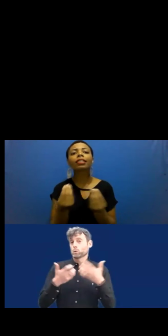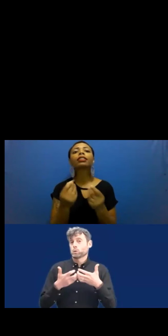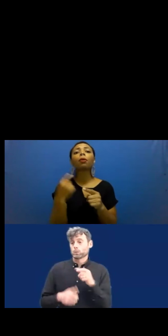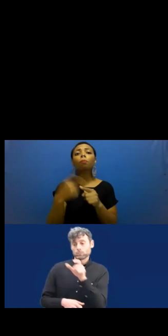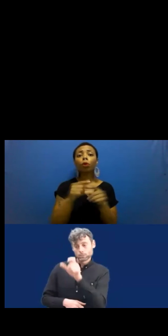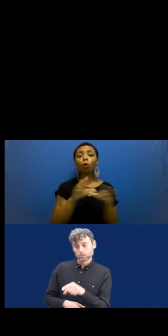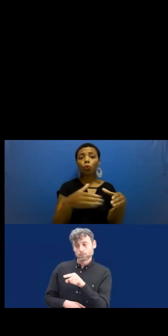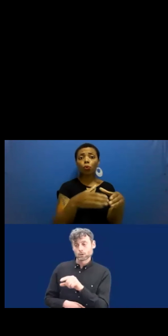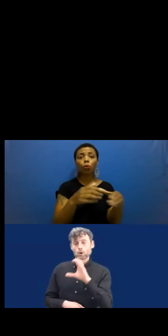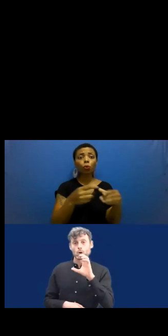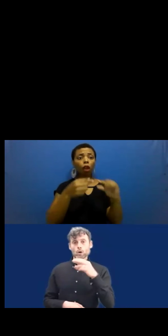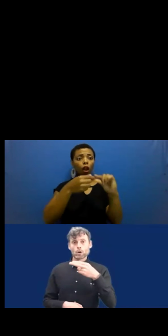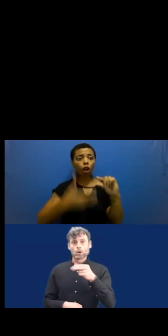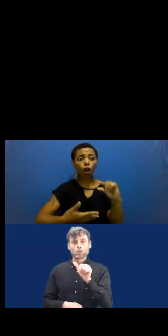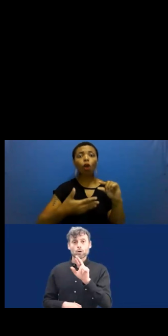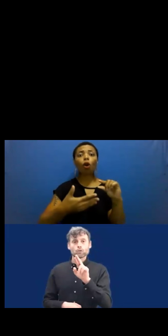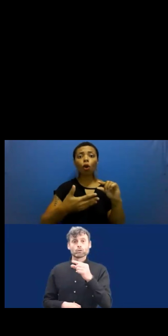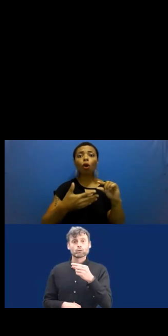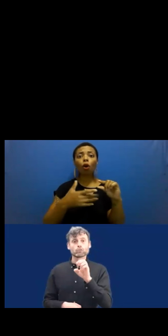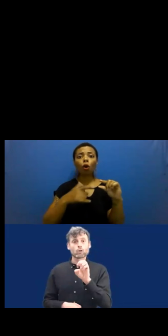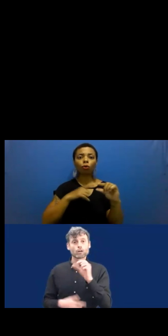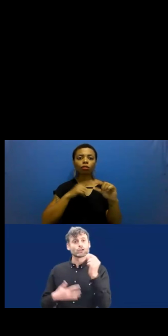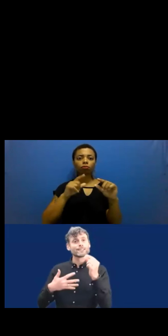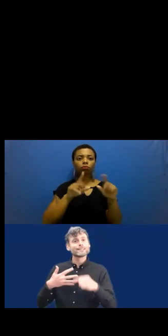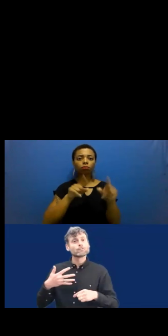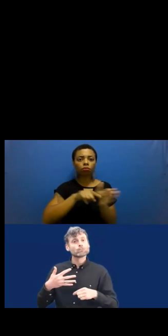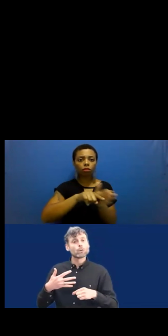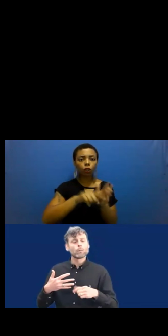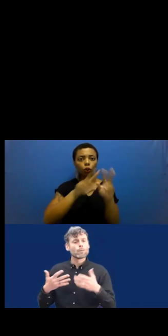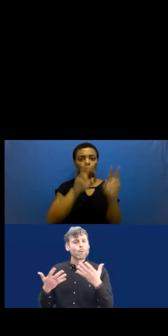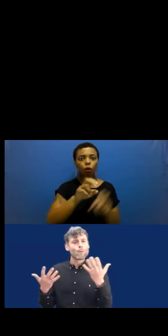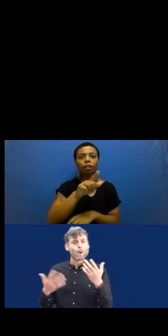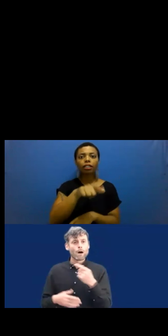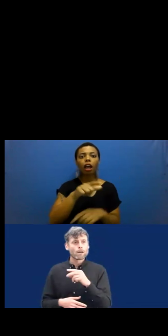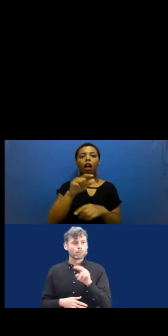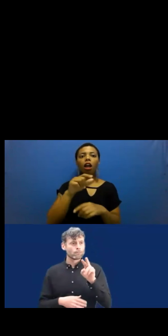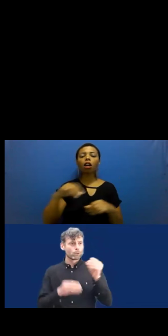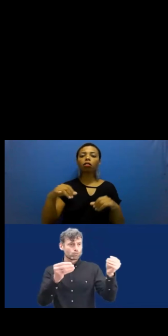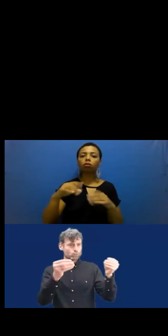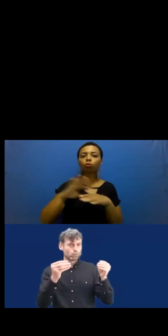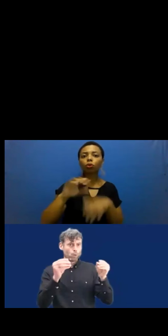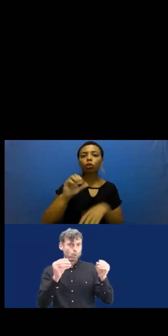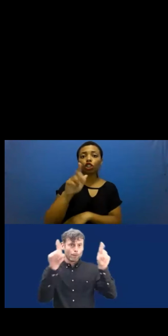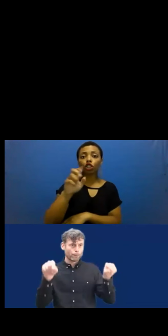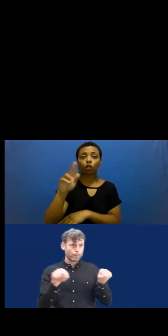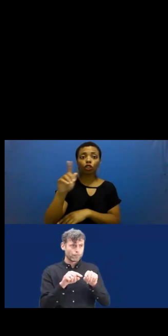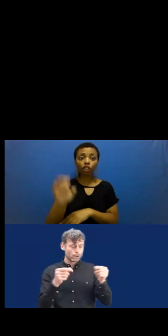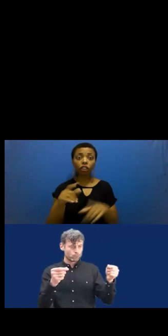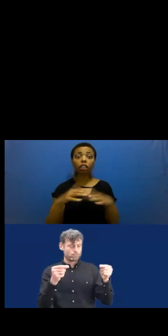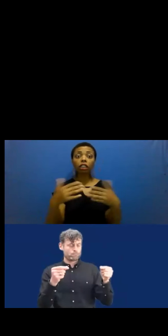syndrome, since pictures or text fragments are a visual-based system and a sustainable form